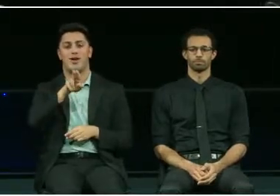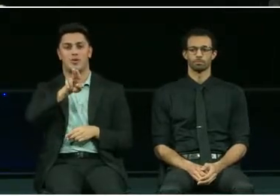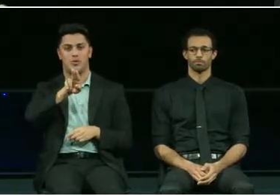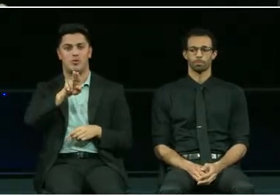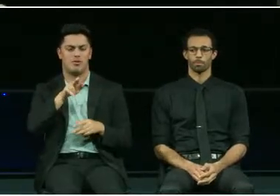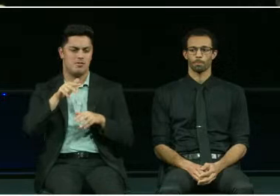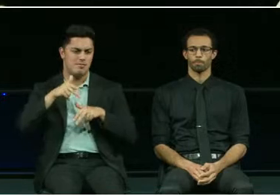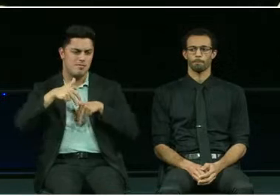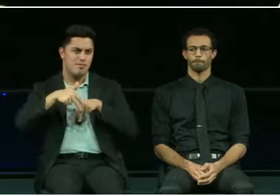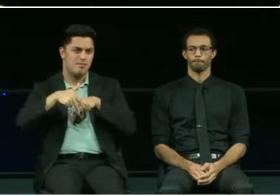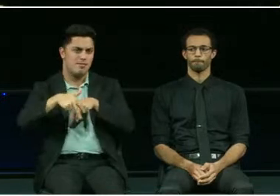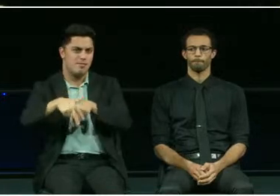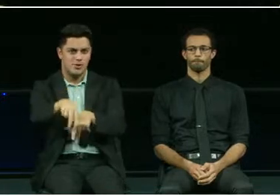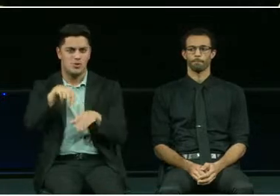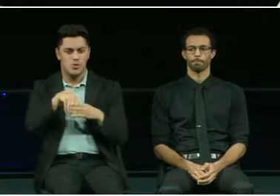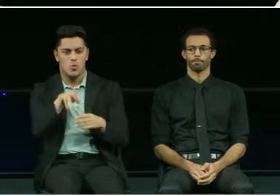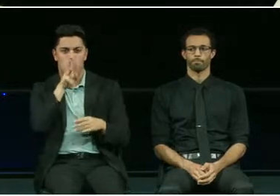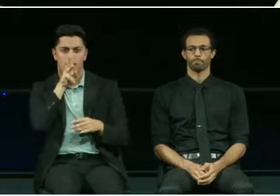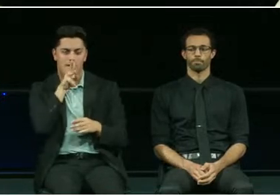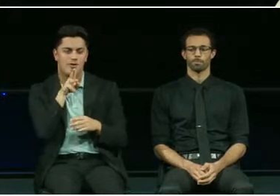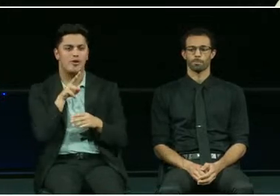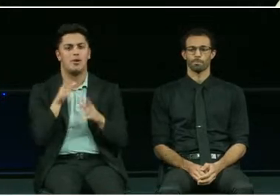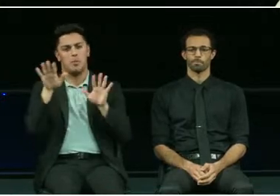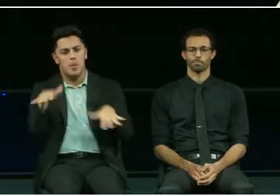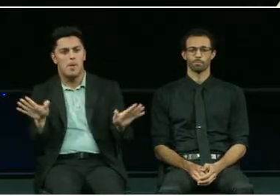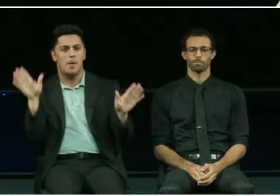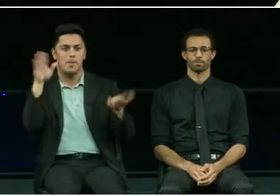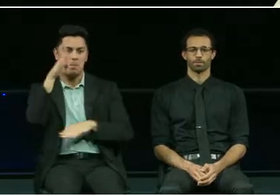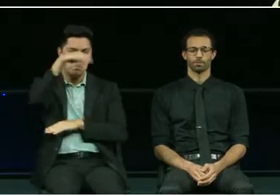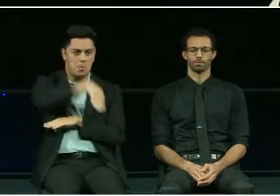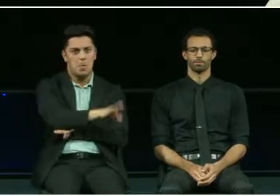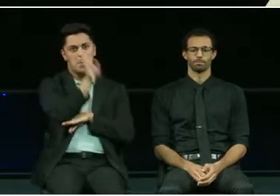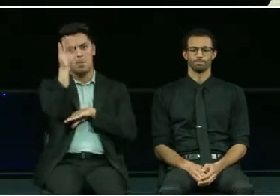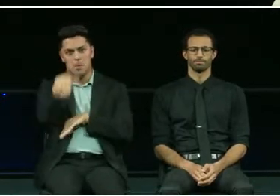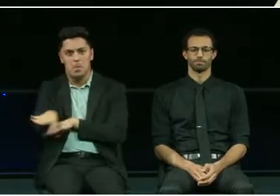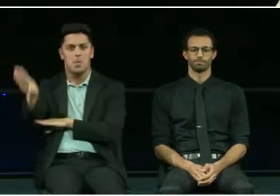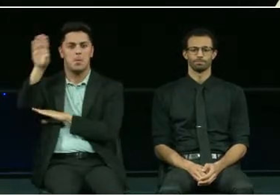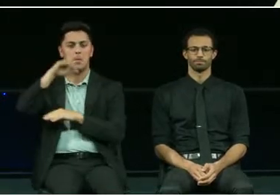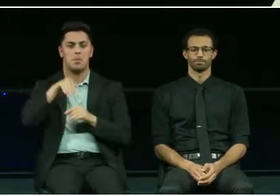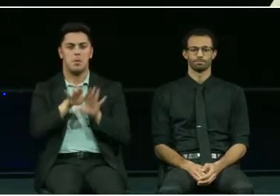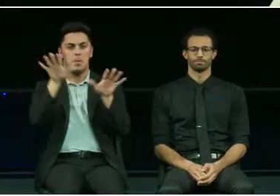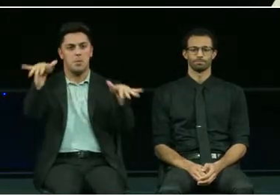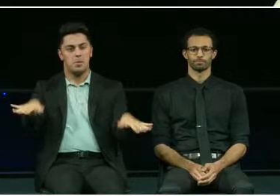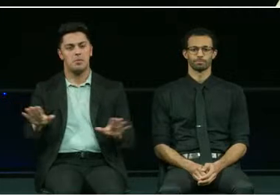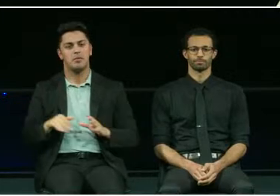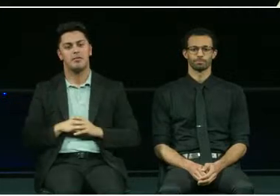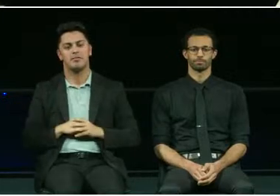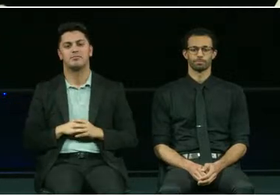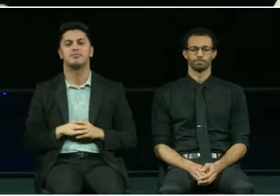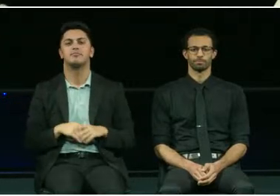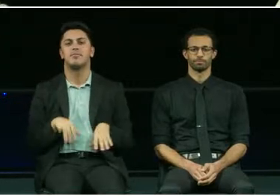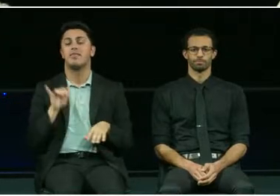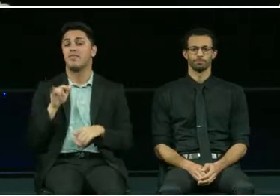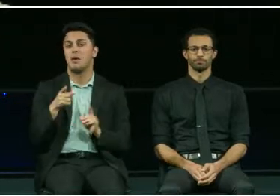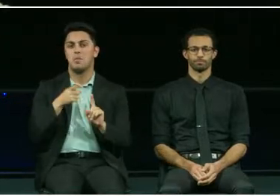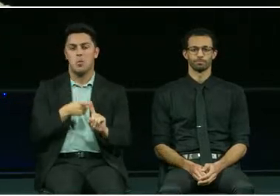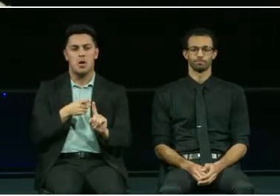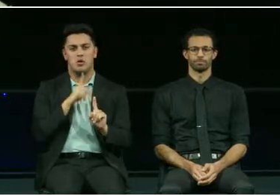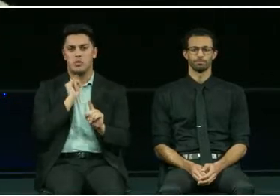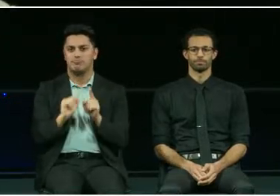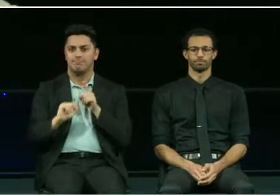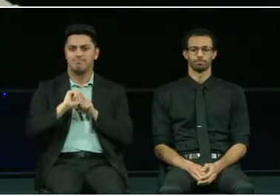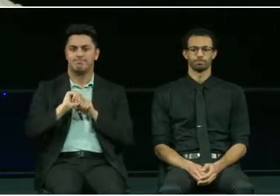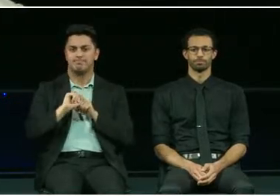speed into the water, started splashing around, throwing his trunk in all directions. And at that point, it just really struck me